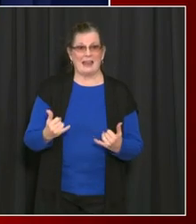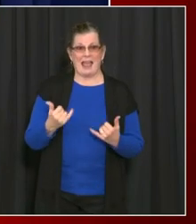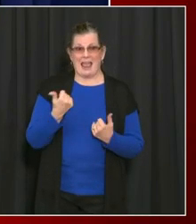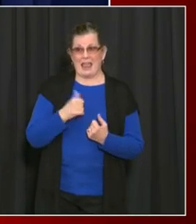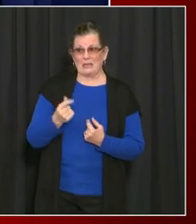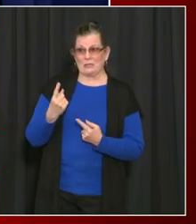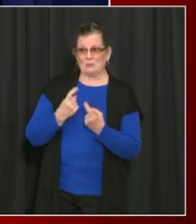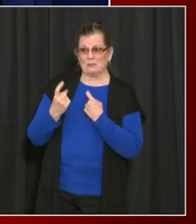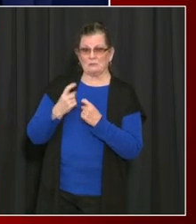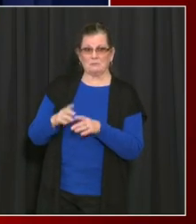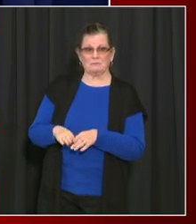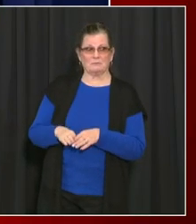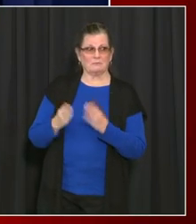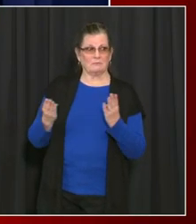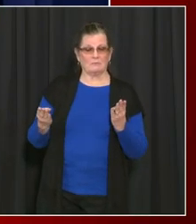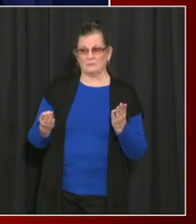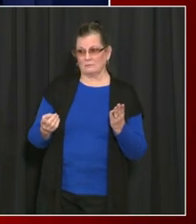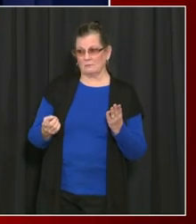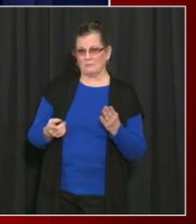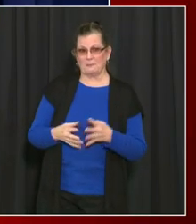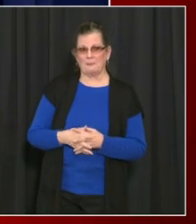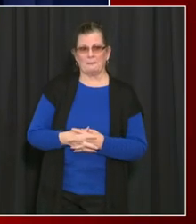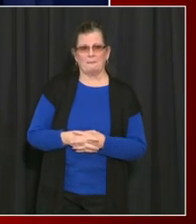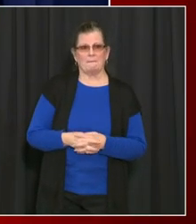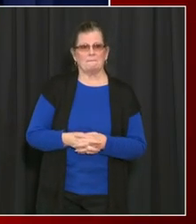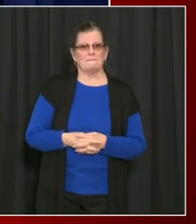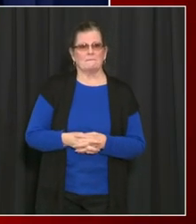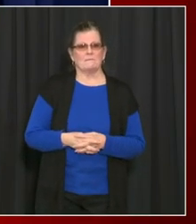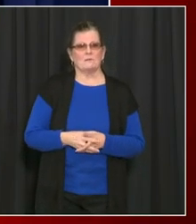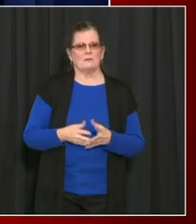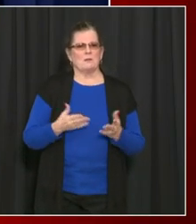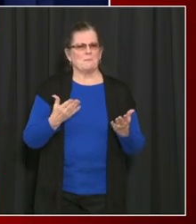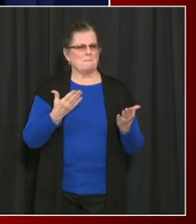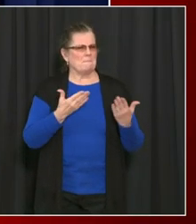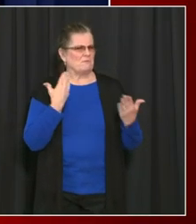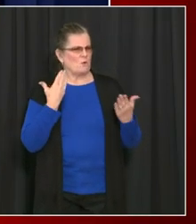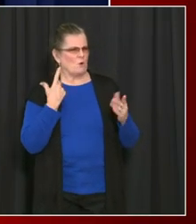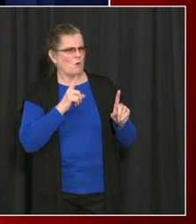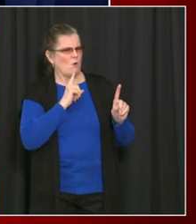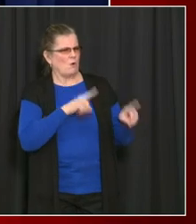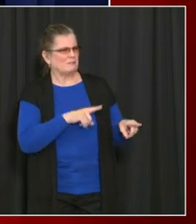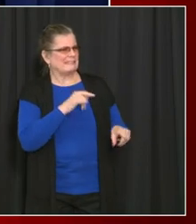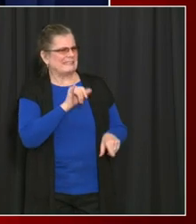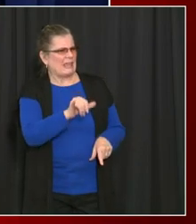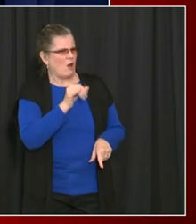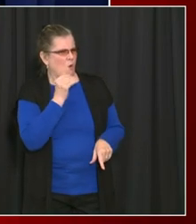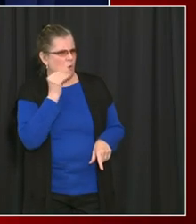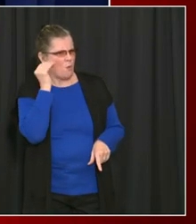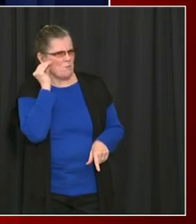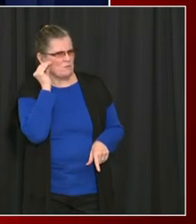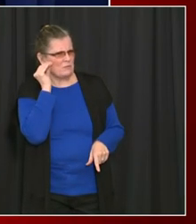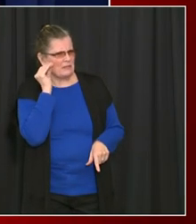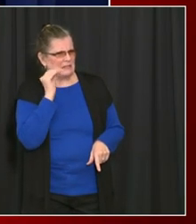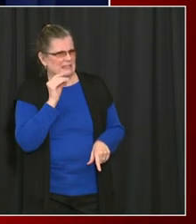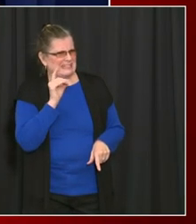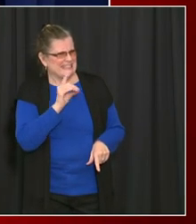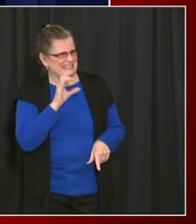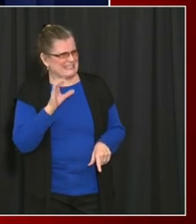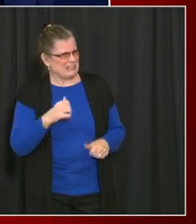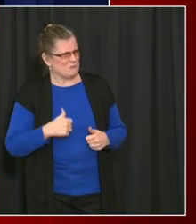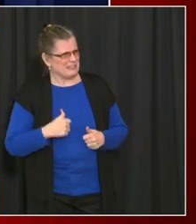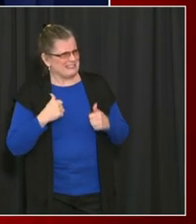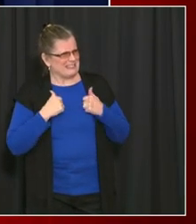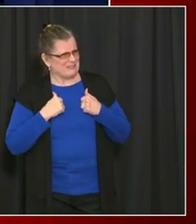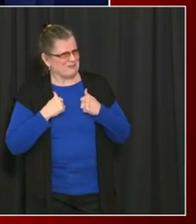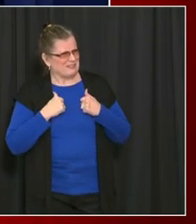you implemented the stay-at-home order, you were telling DC residents not to spend time with people outside of their household. Now that you're lifting it,